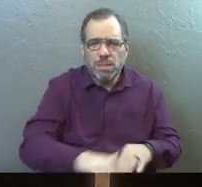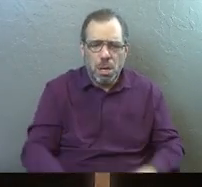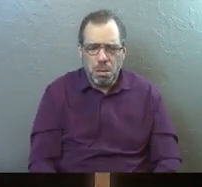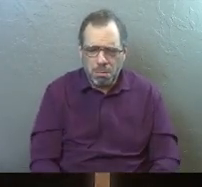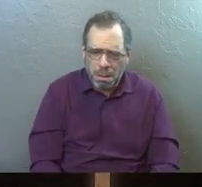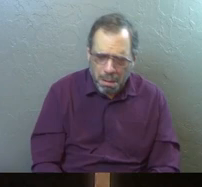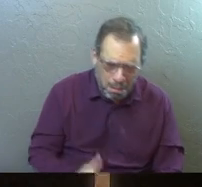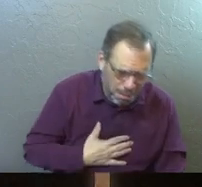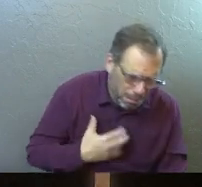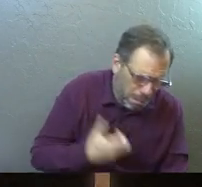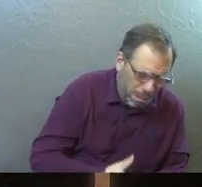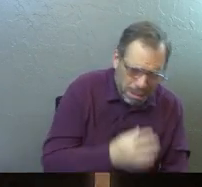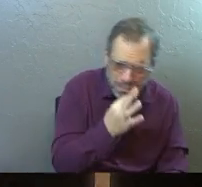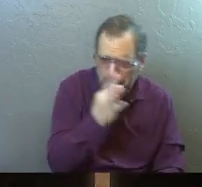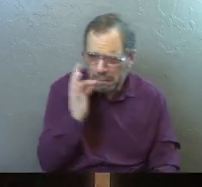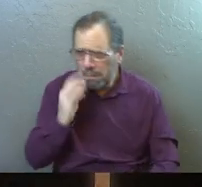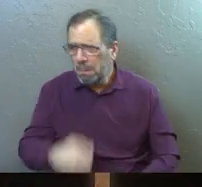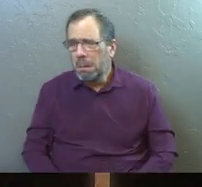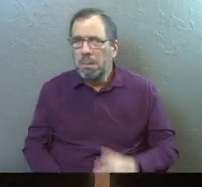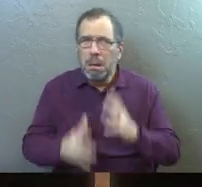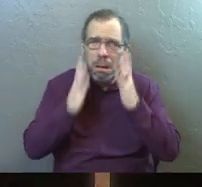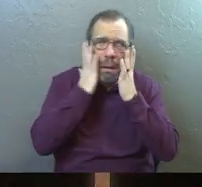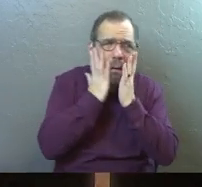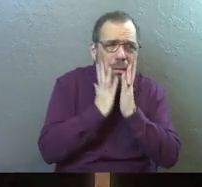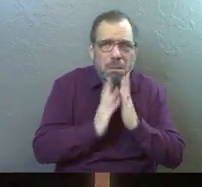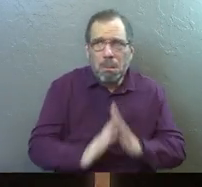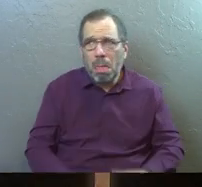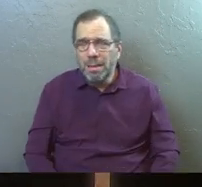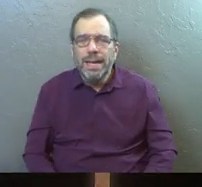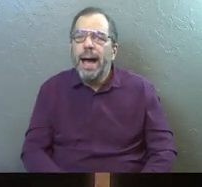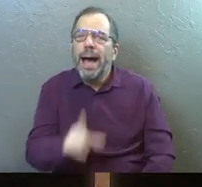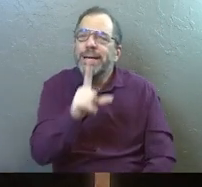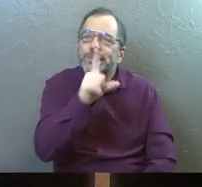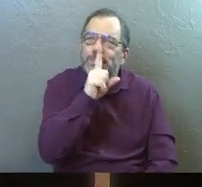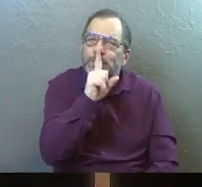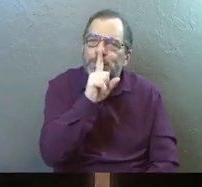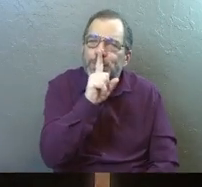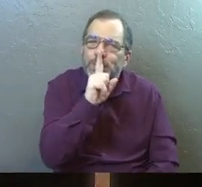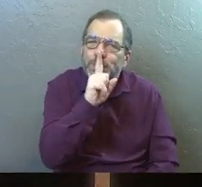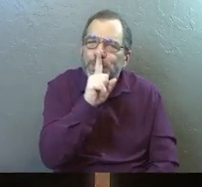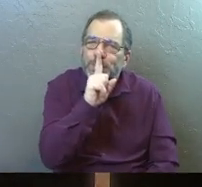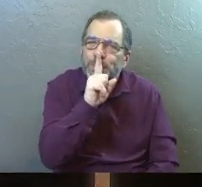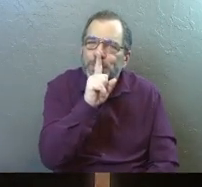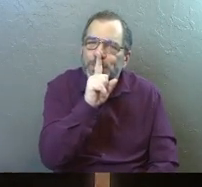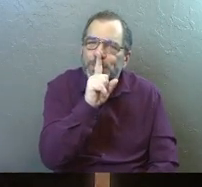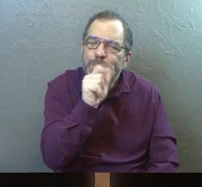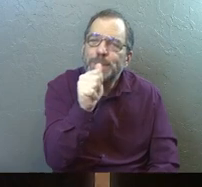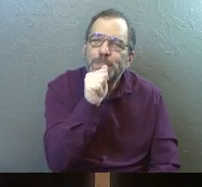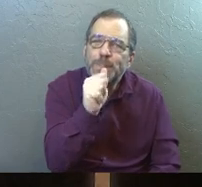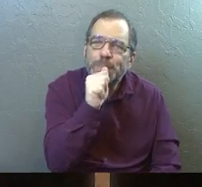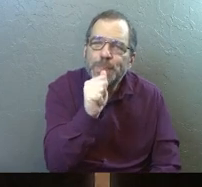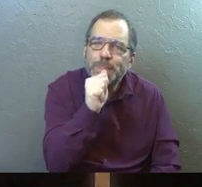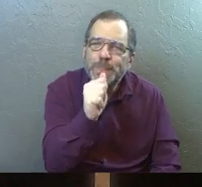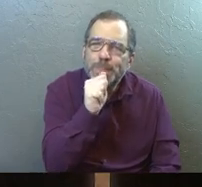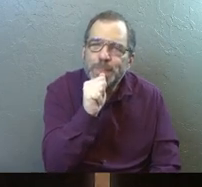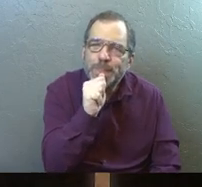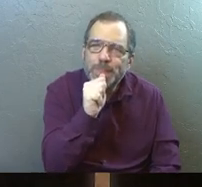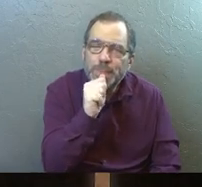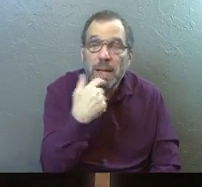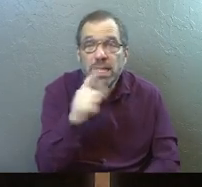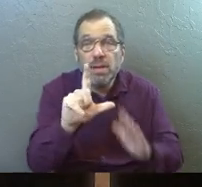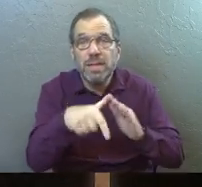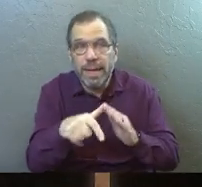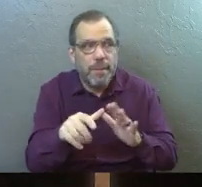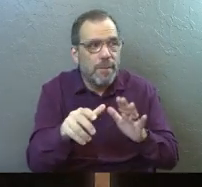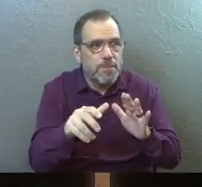around being like, man, it's so hard to be fasting like I am. You know what I mean? Just don't tell people. Keep it private. Amen. I'm going to say later